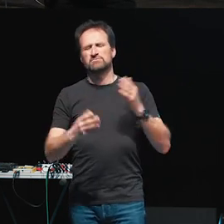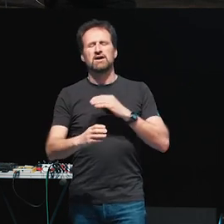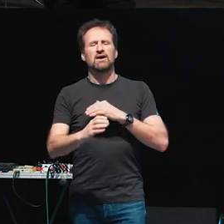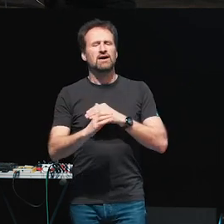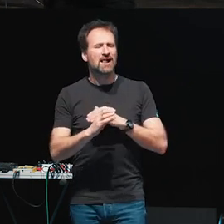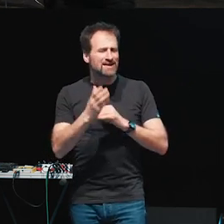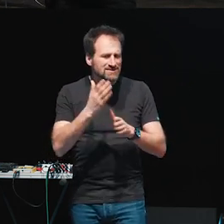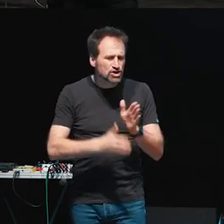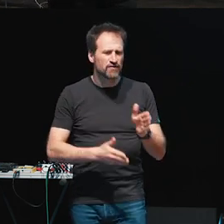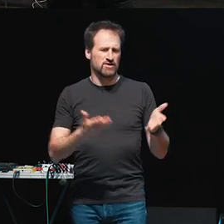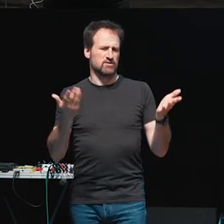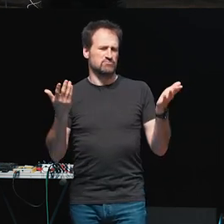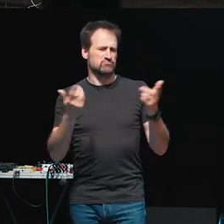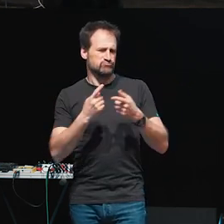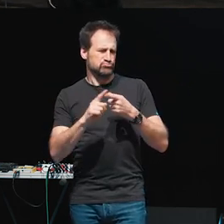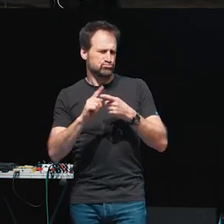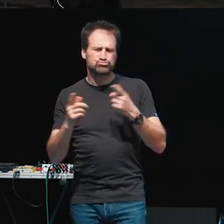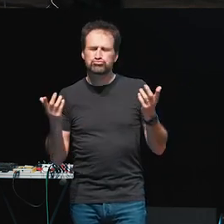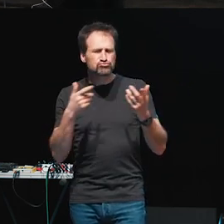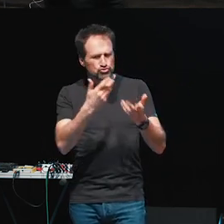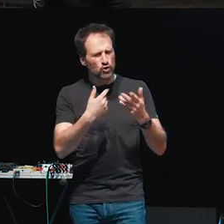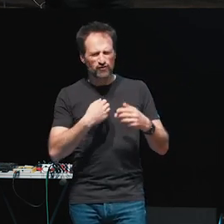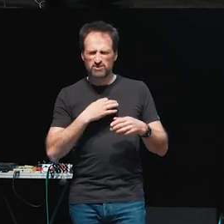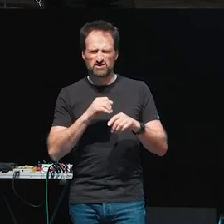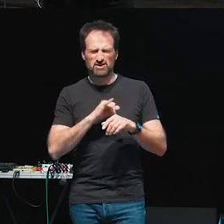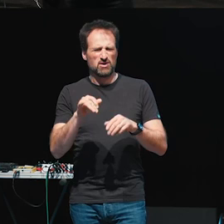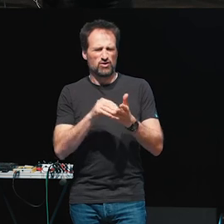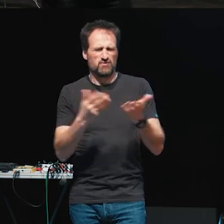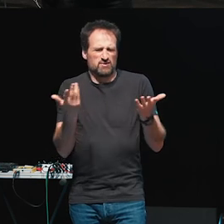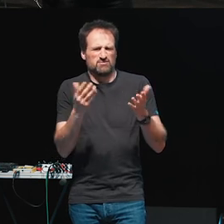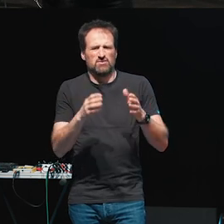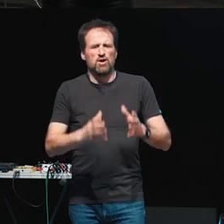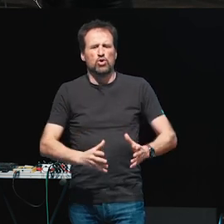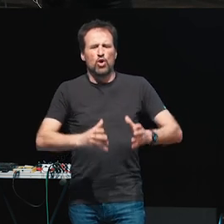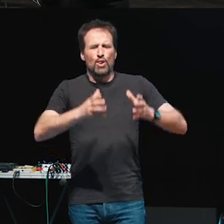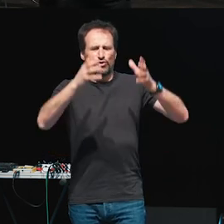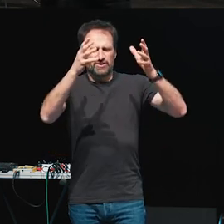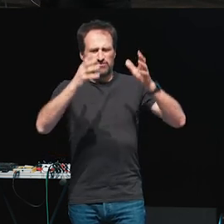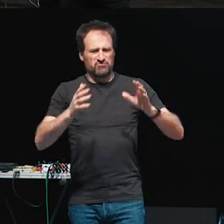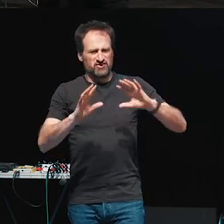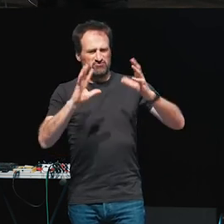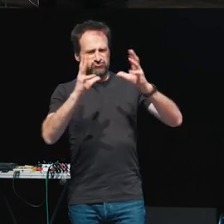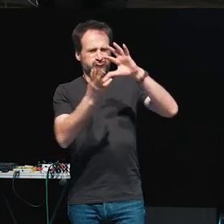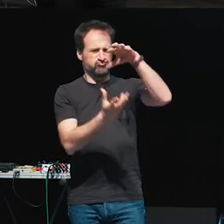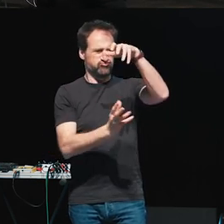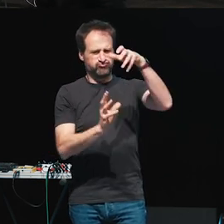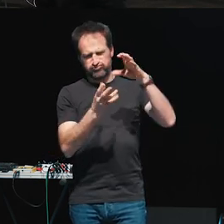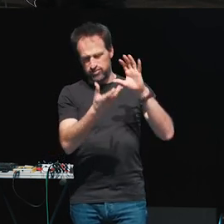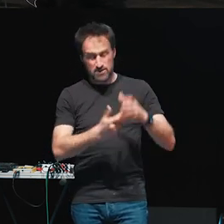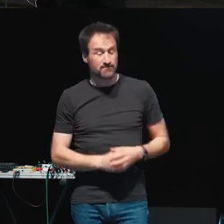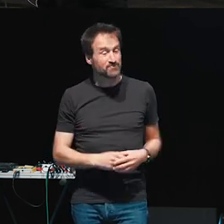how things looked for me, like a monolith packed together. And so I had to